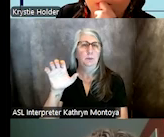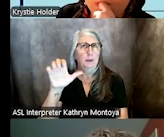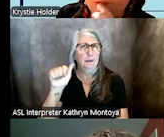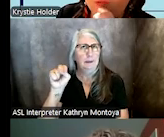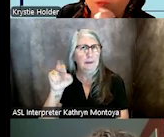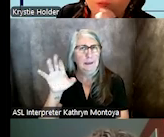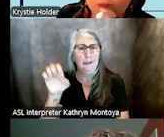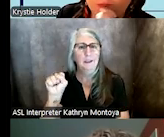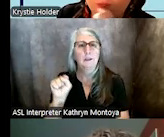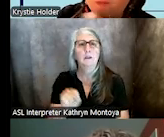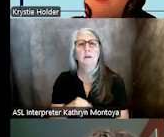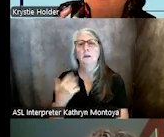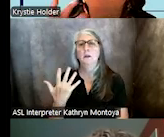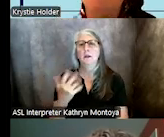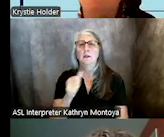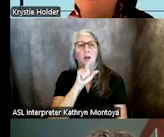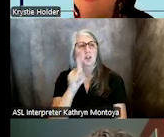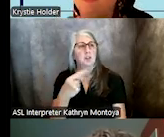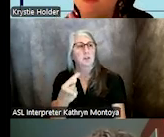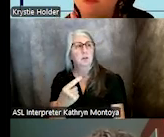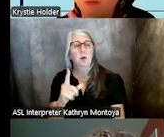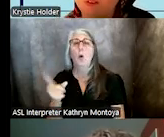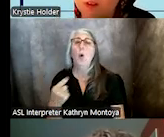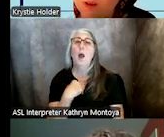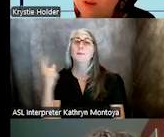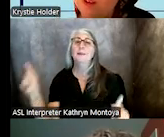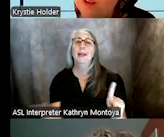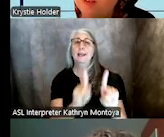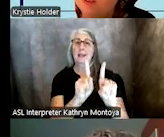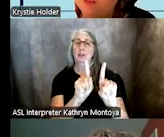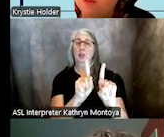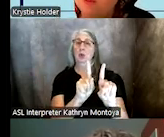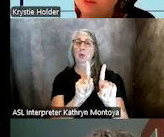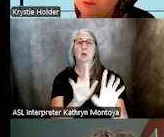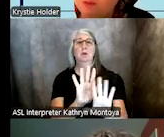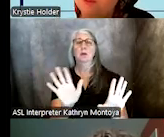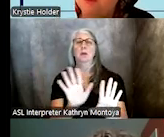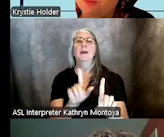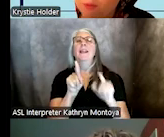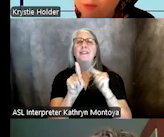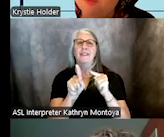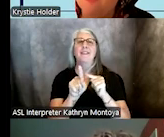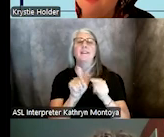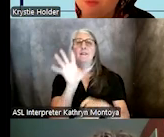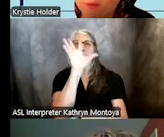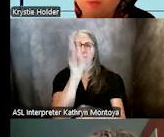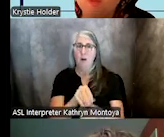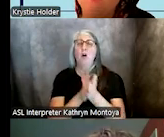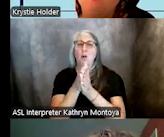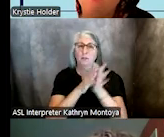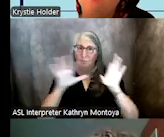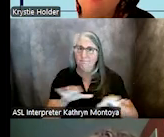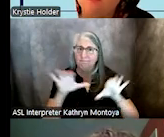isn't just like, oh, I'm standing next to you as an accomplice. You're like actively engaged in the act of